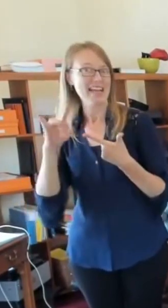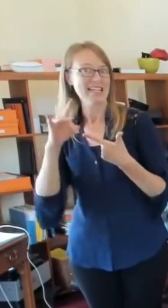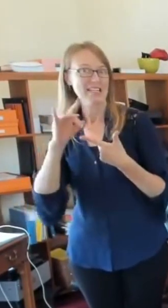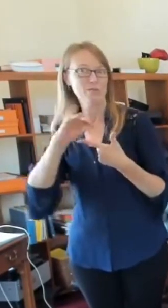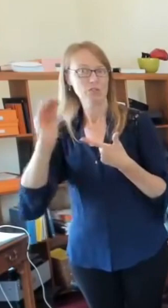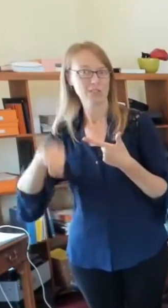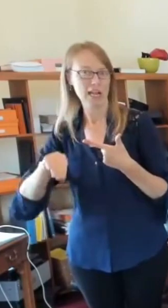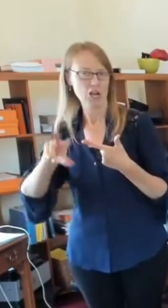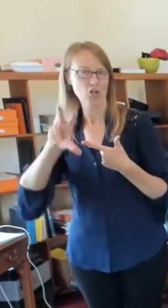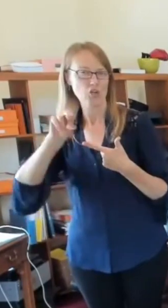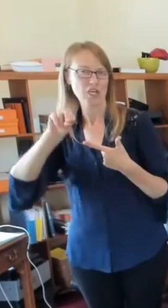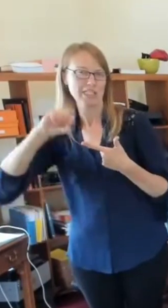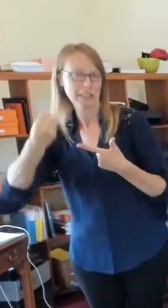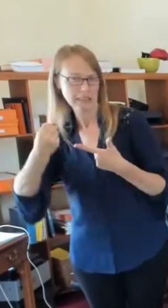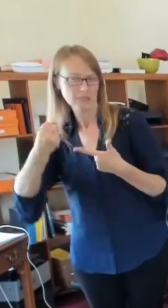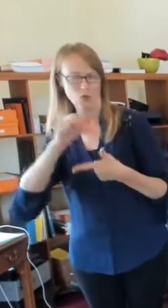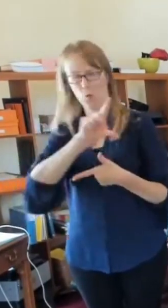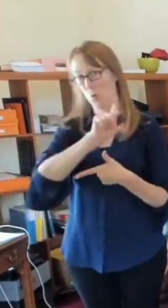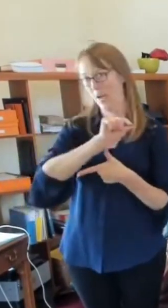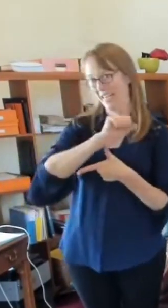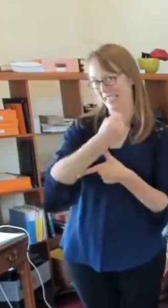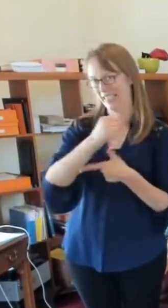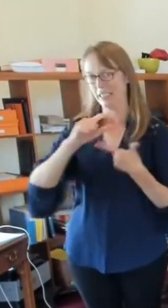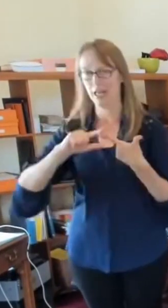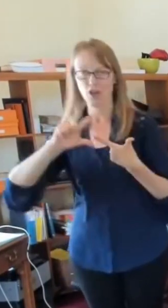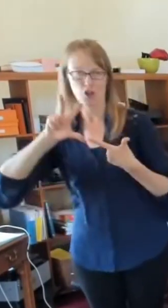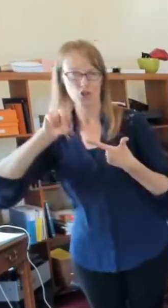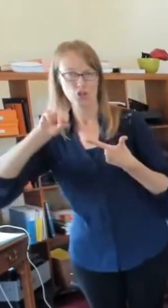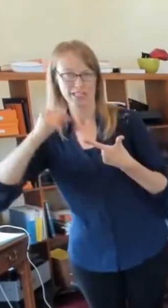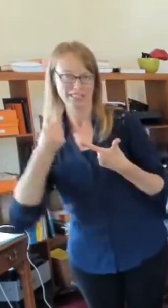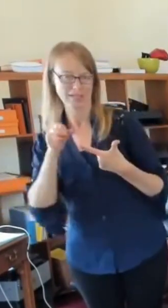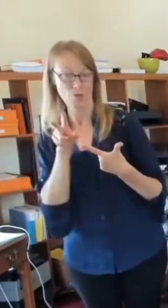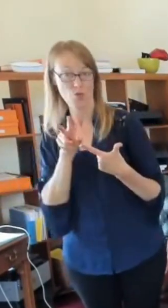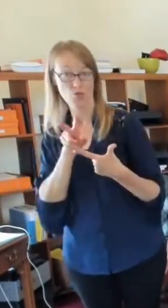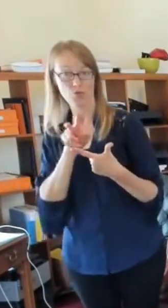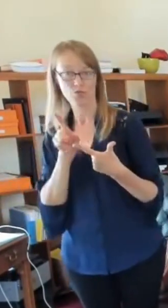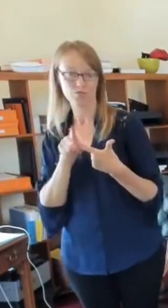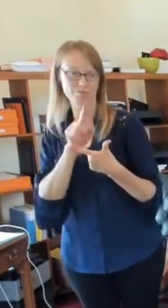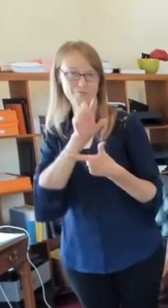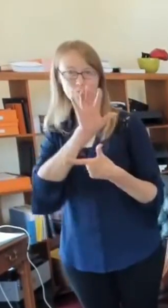still running, those are still the two highest